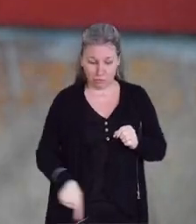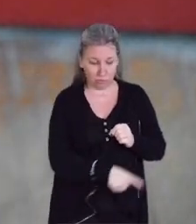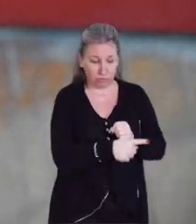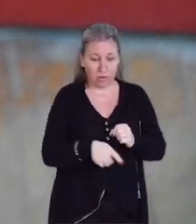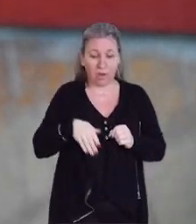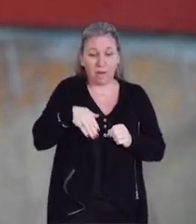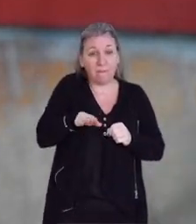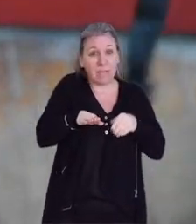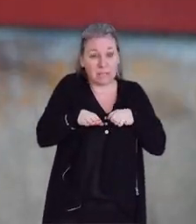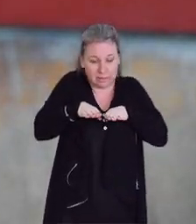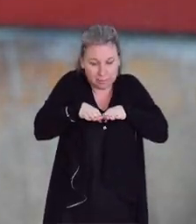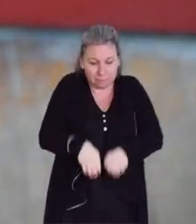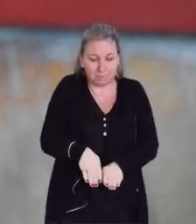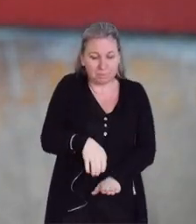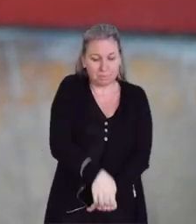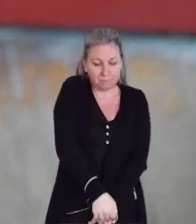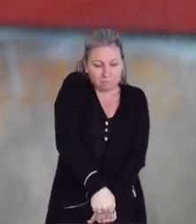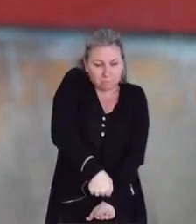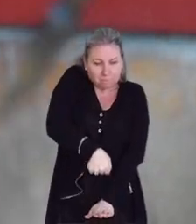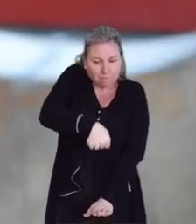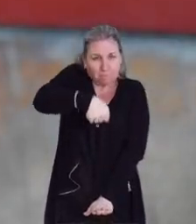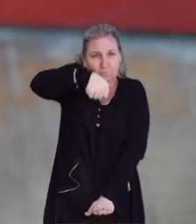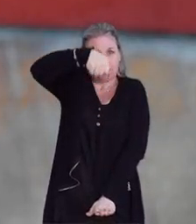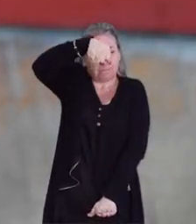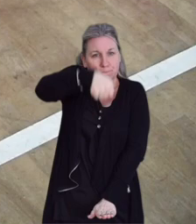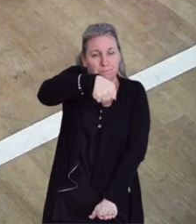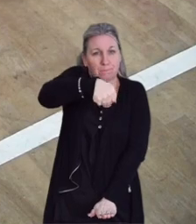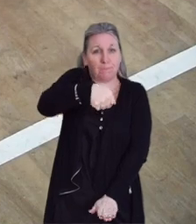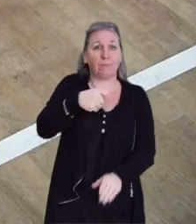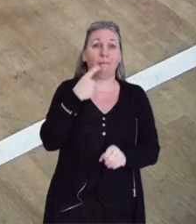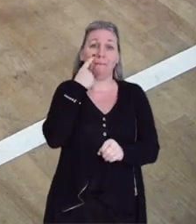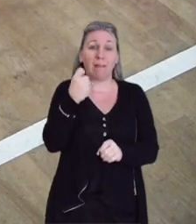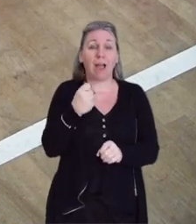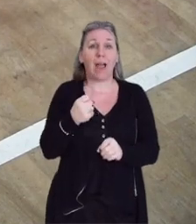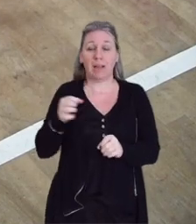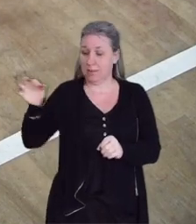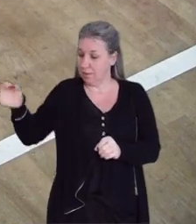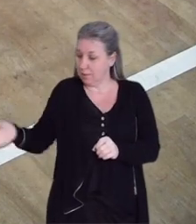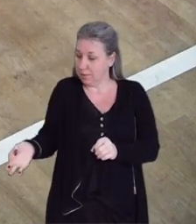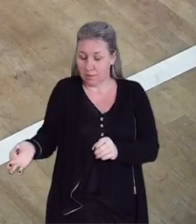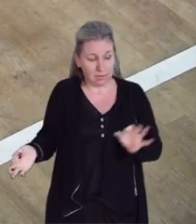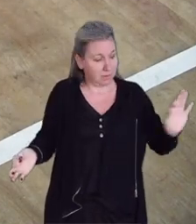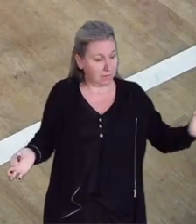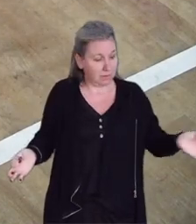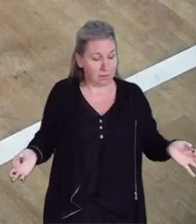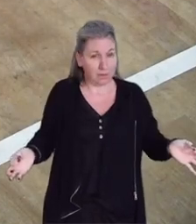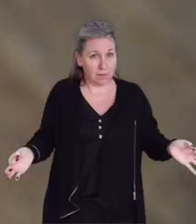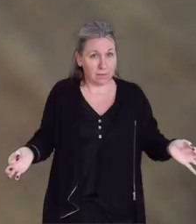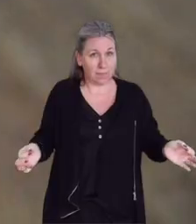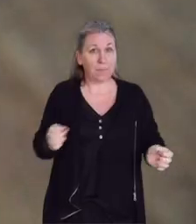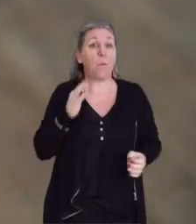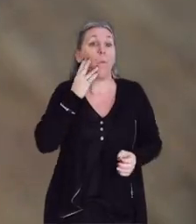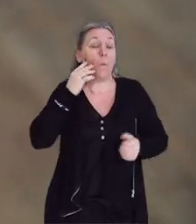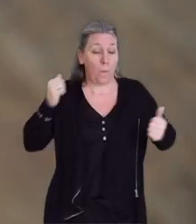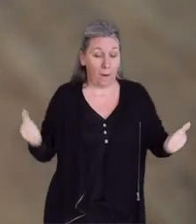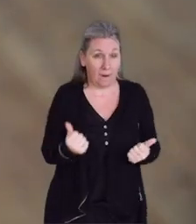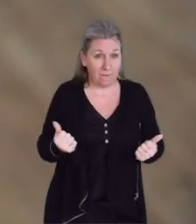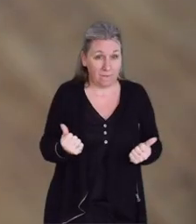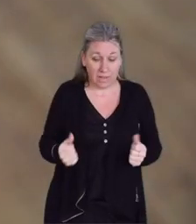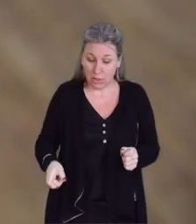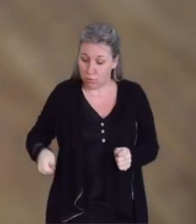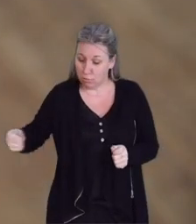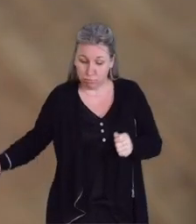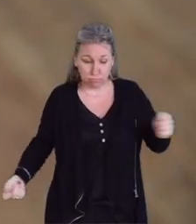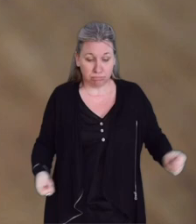The stringer is longer than the bow, so it hangs down. The archer places their feet on the stringer and pulls the bow up with one hand to release